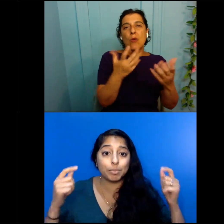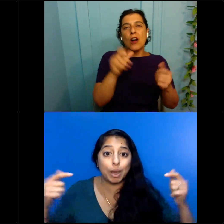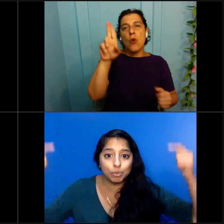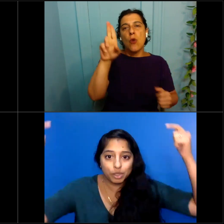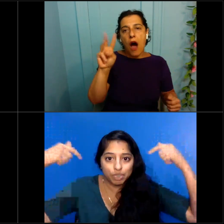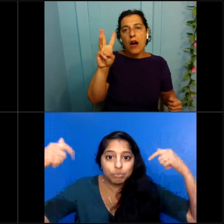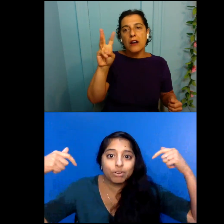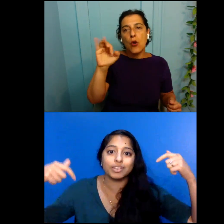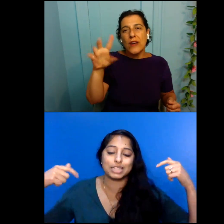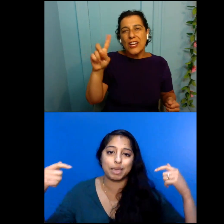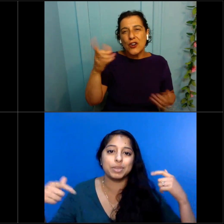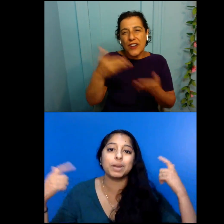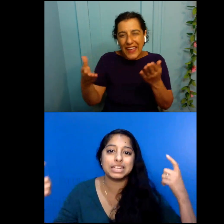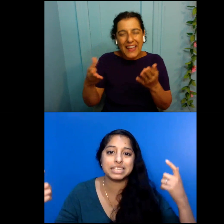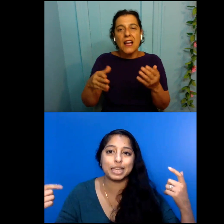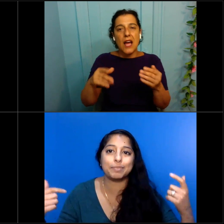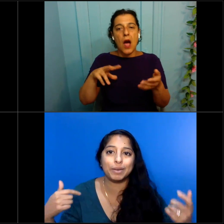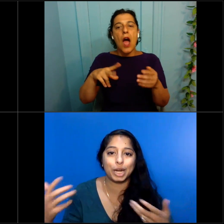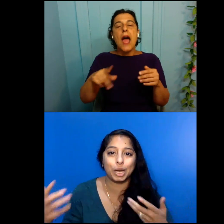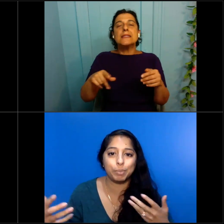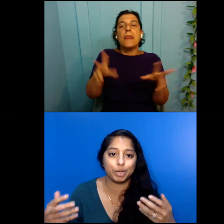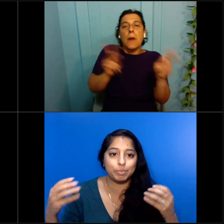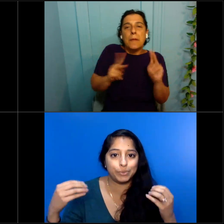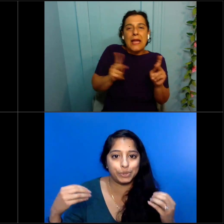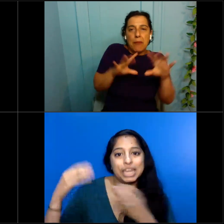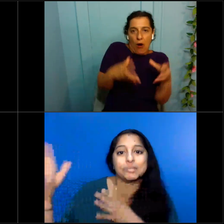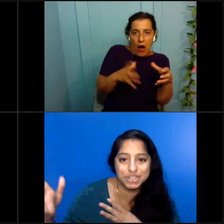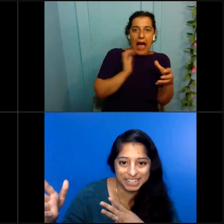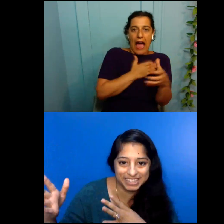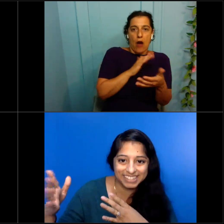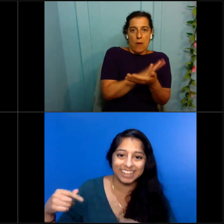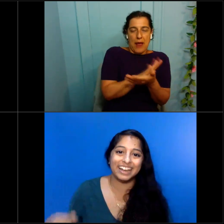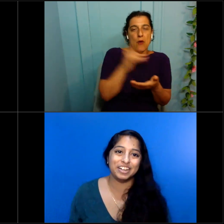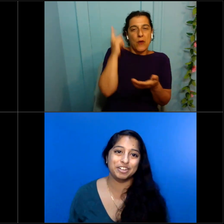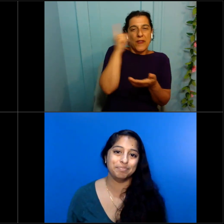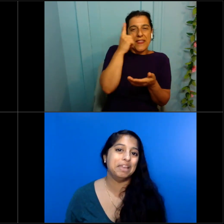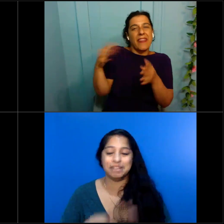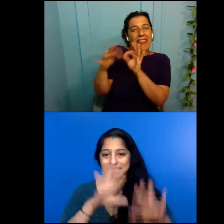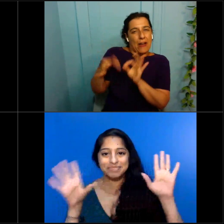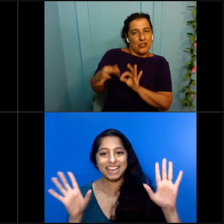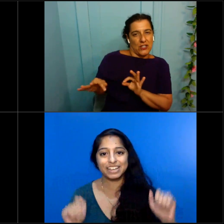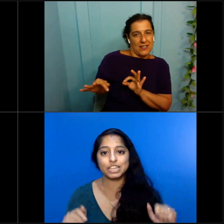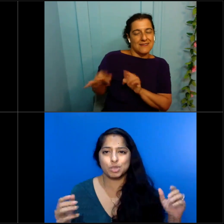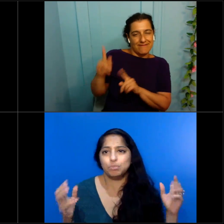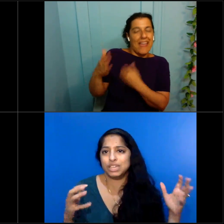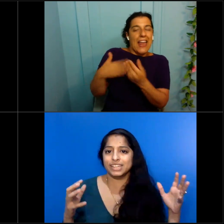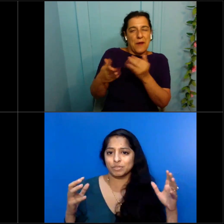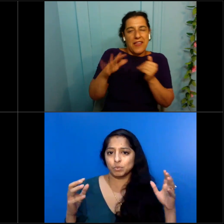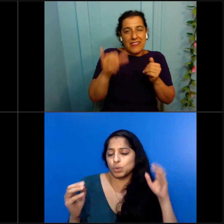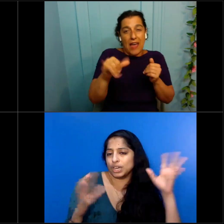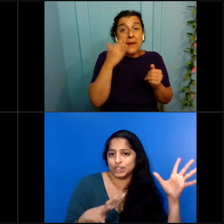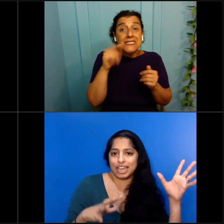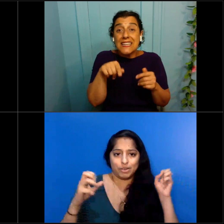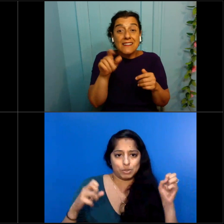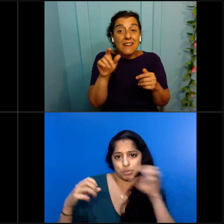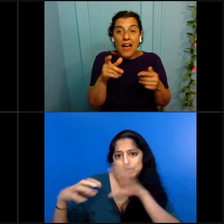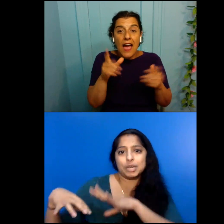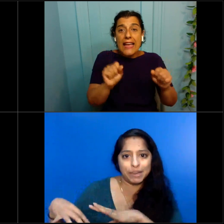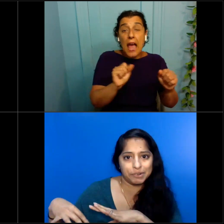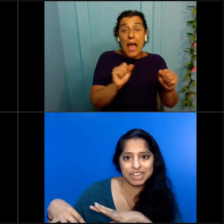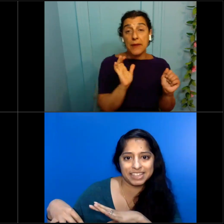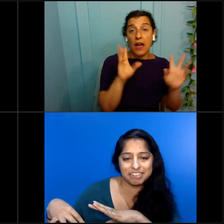but it's about the people, and that's why we wanted to think about in our paper about the languages. Anyway, yeah, because you could be weird and